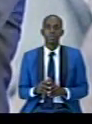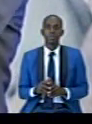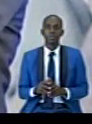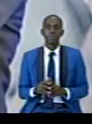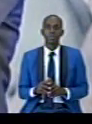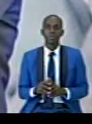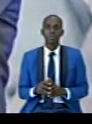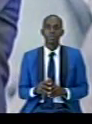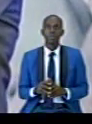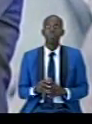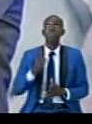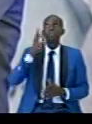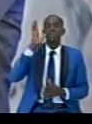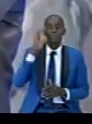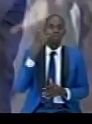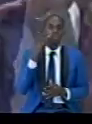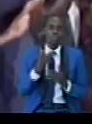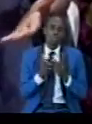He'll see you through.